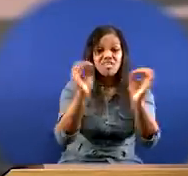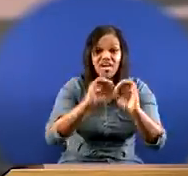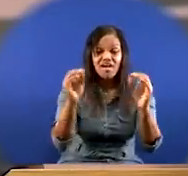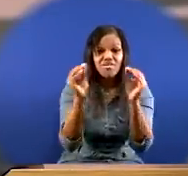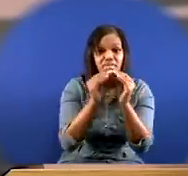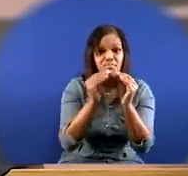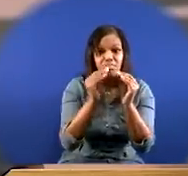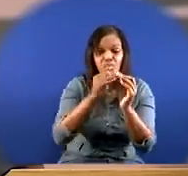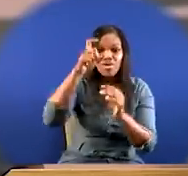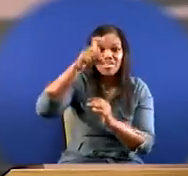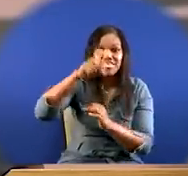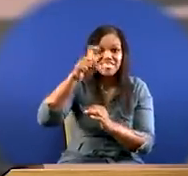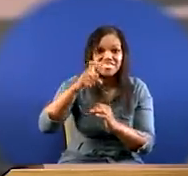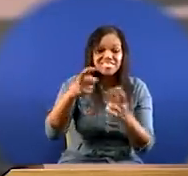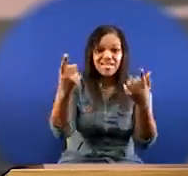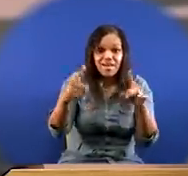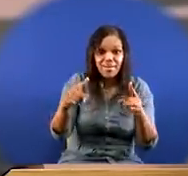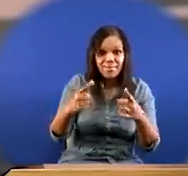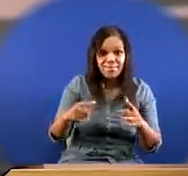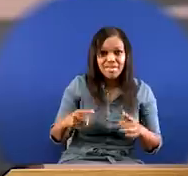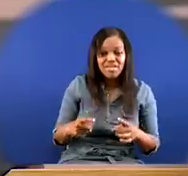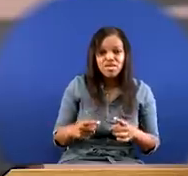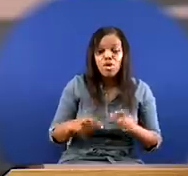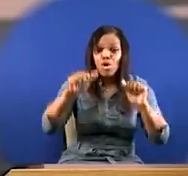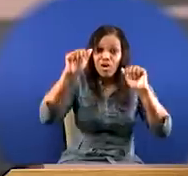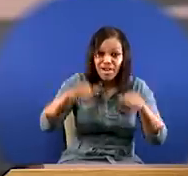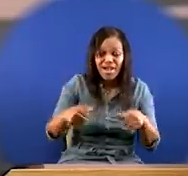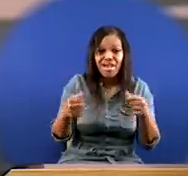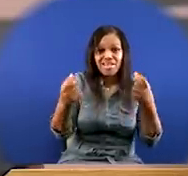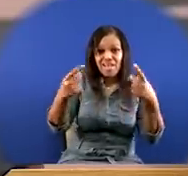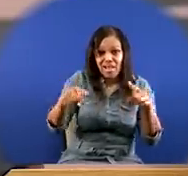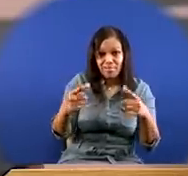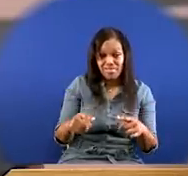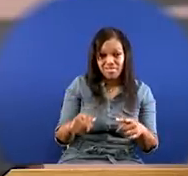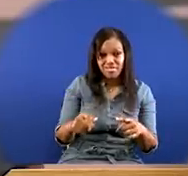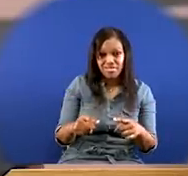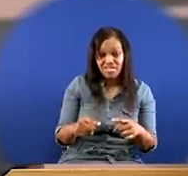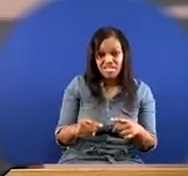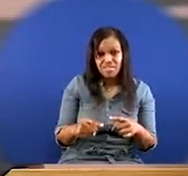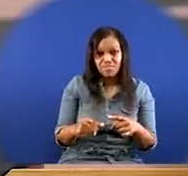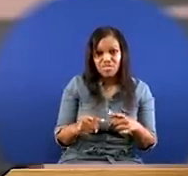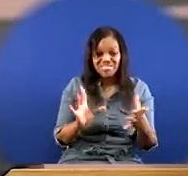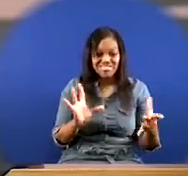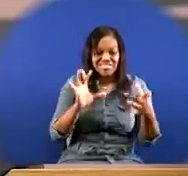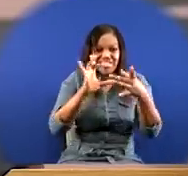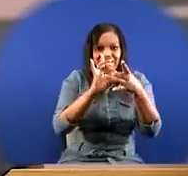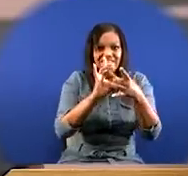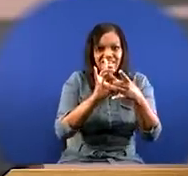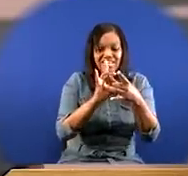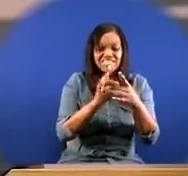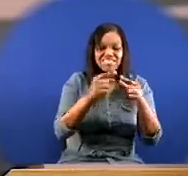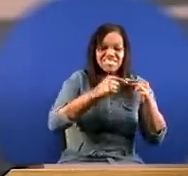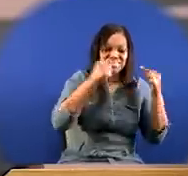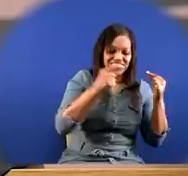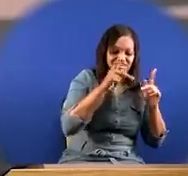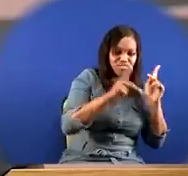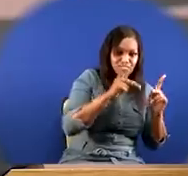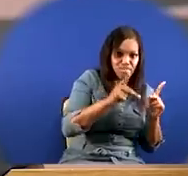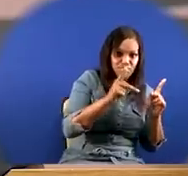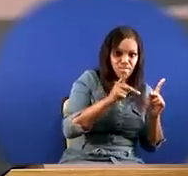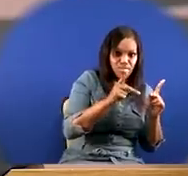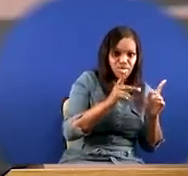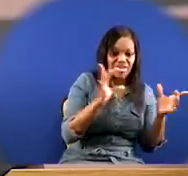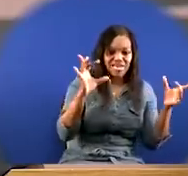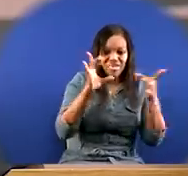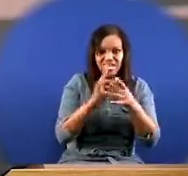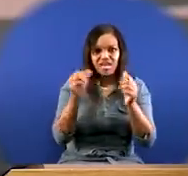more needs to be done or can be done to reconcile sinful men and